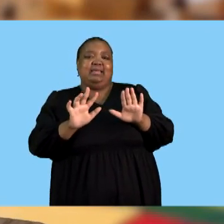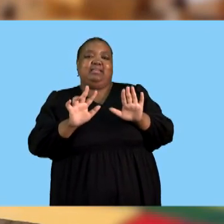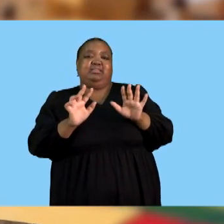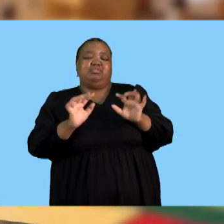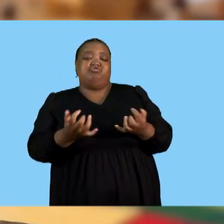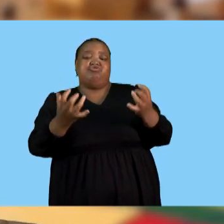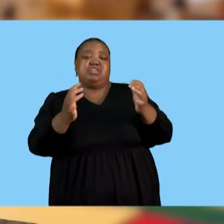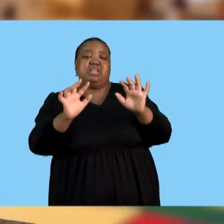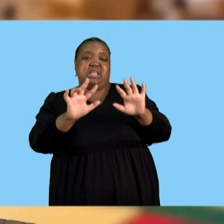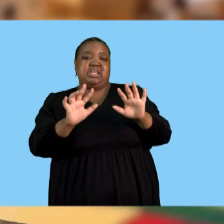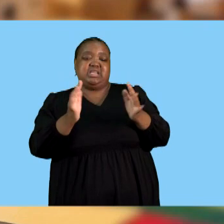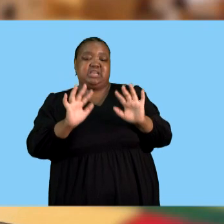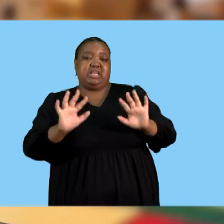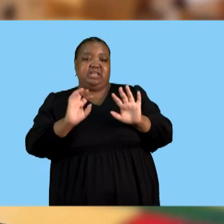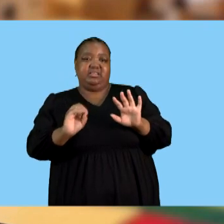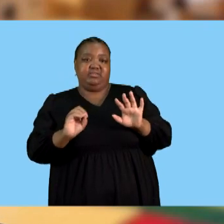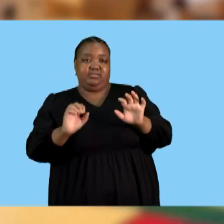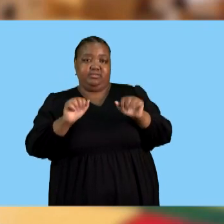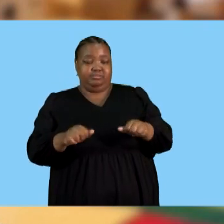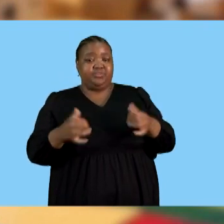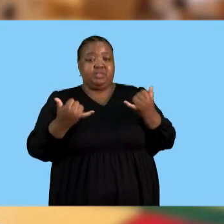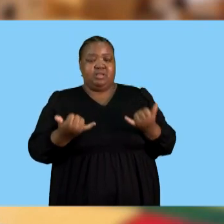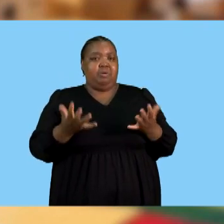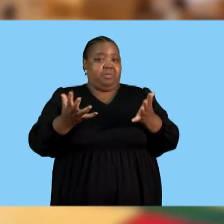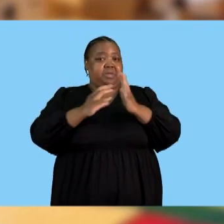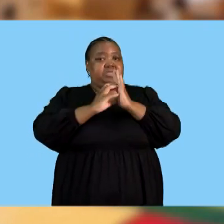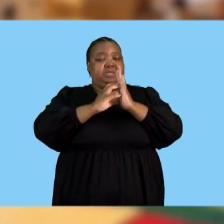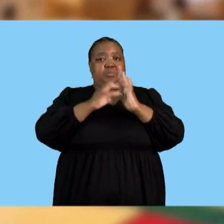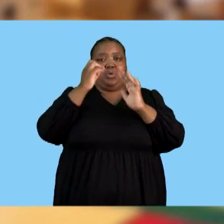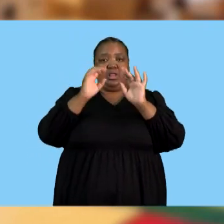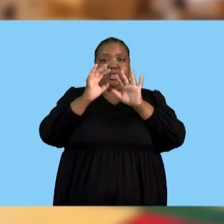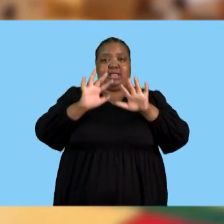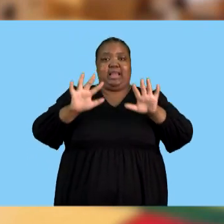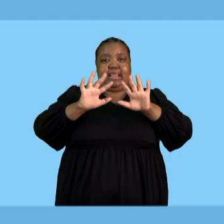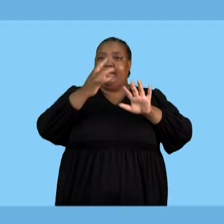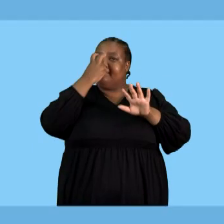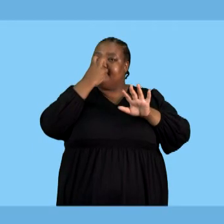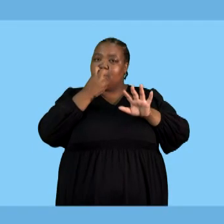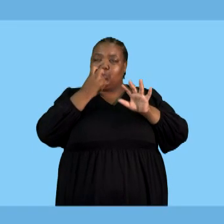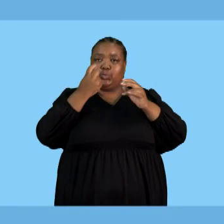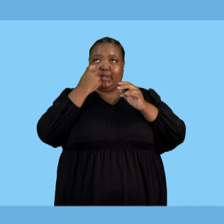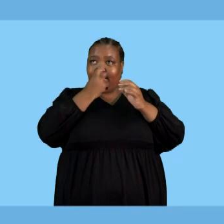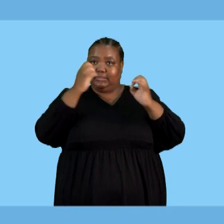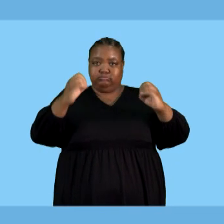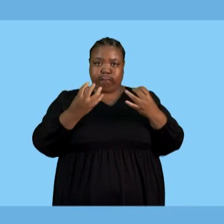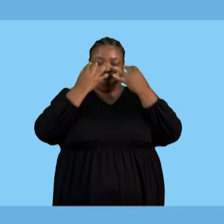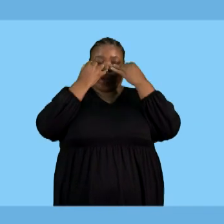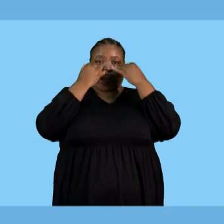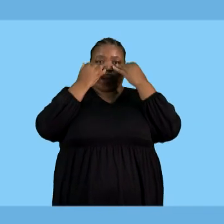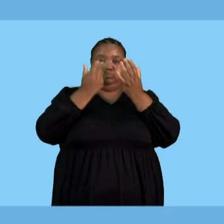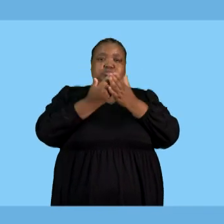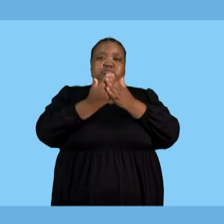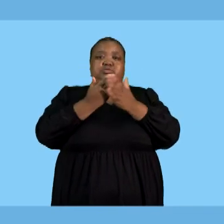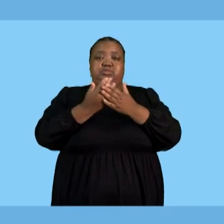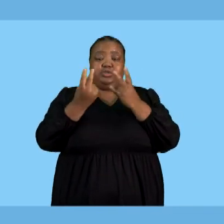happens that maybe let's say the blue was reflected off onto your eyes, you are going to be able to see that the leaf